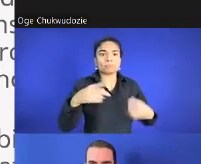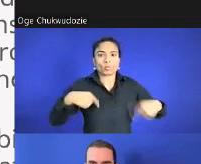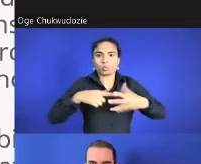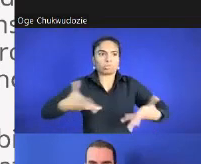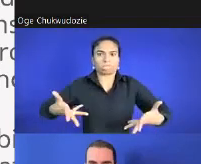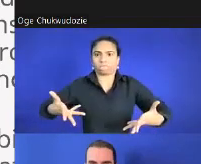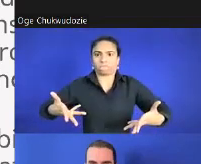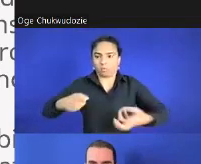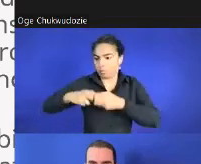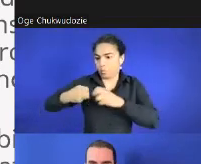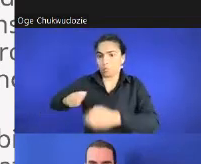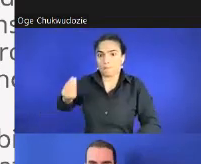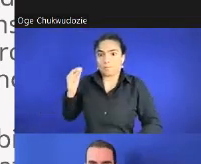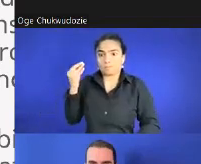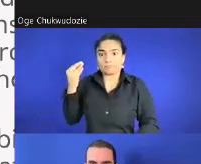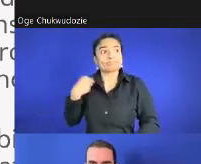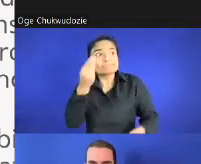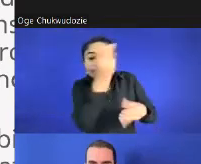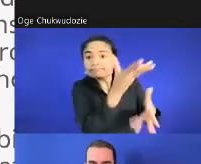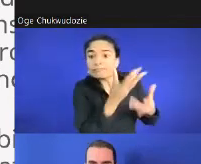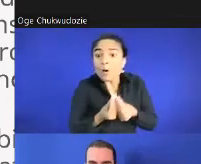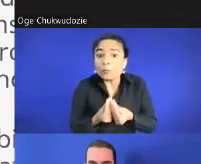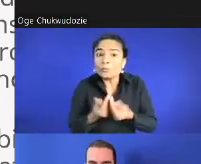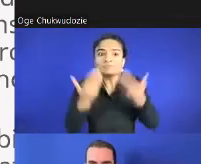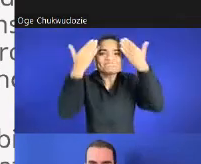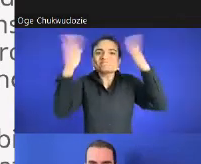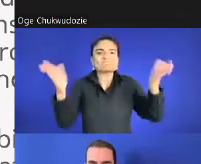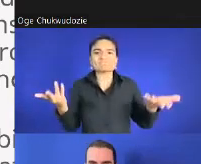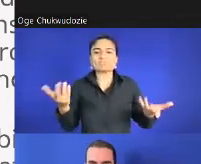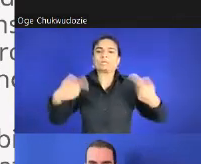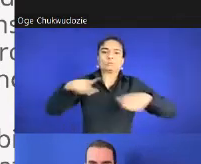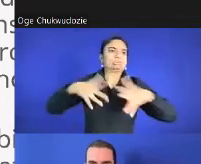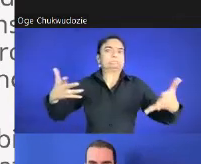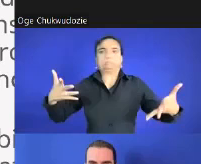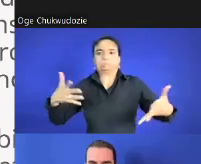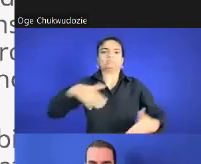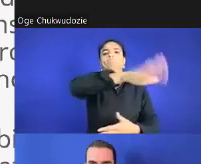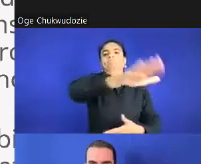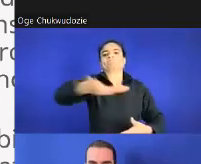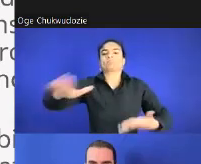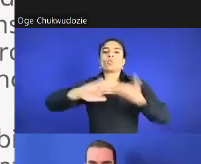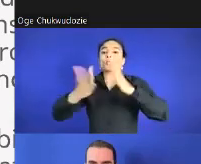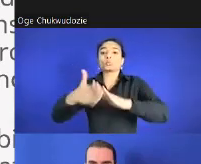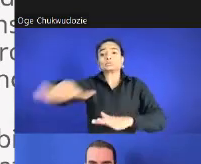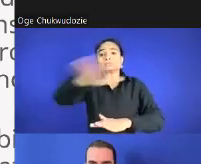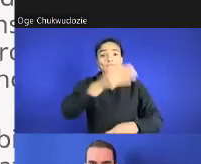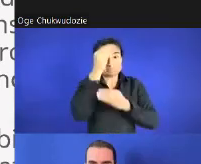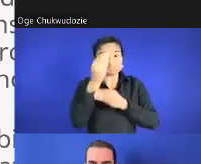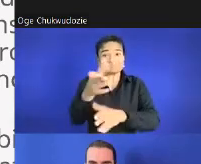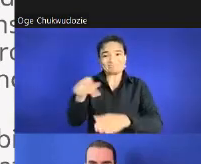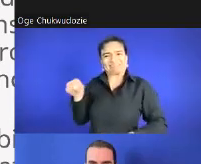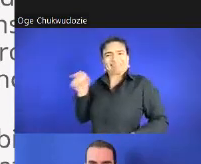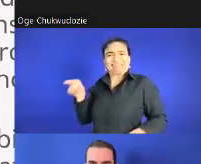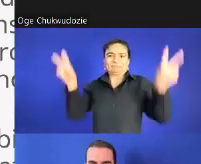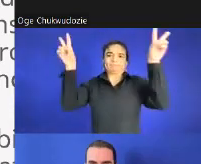the issue, a general information that a concern of this nature was raised without details,